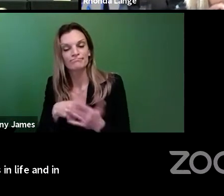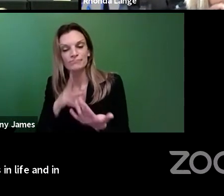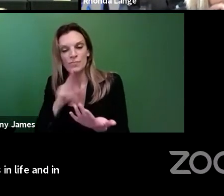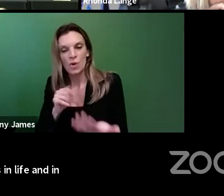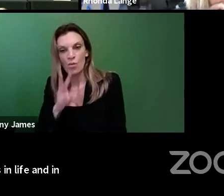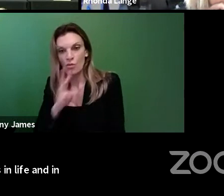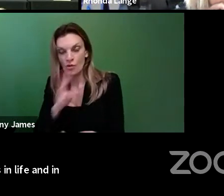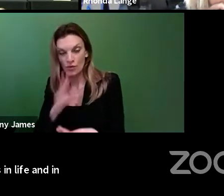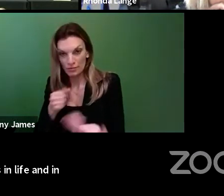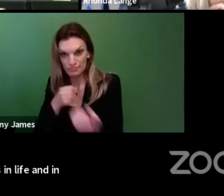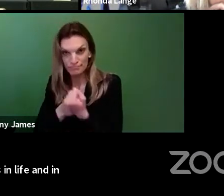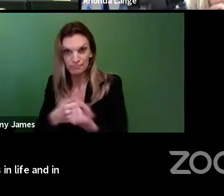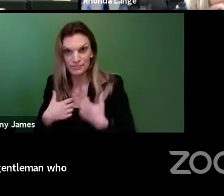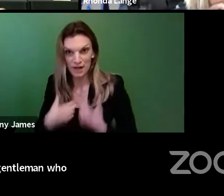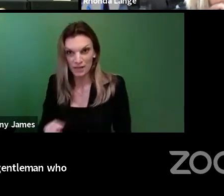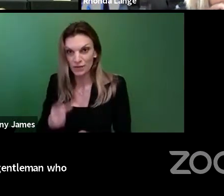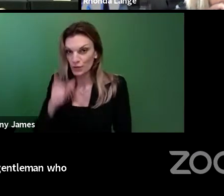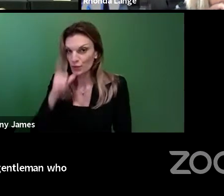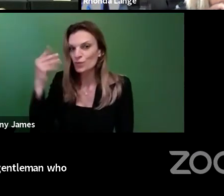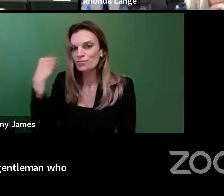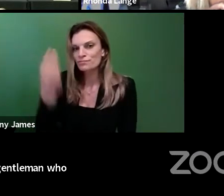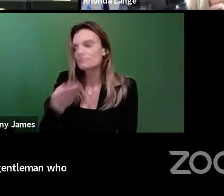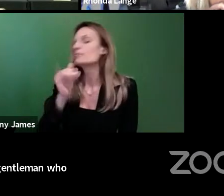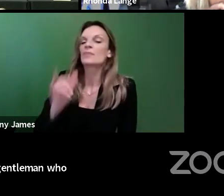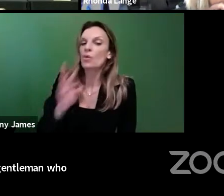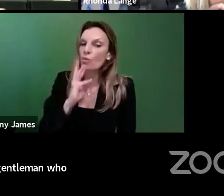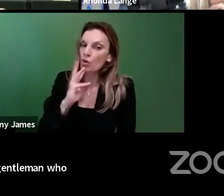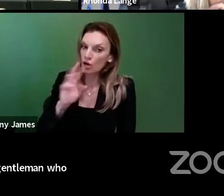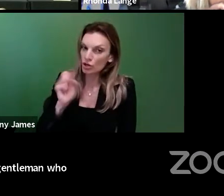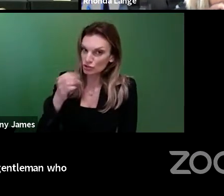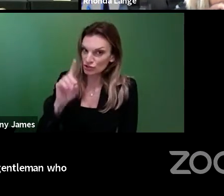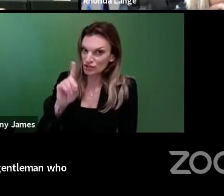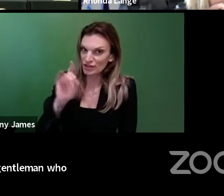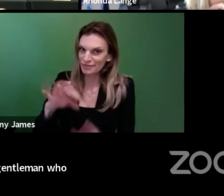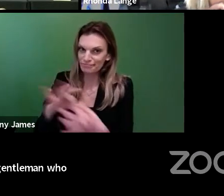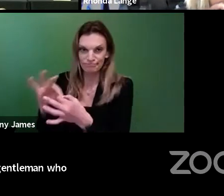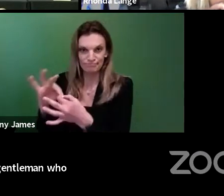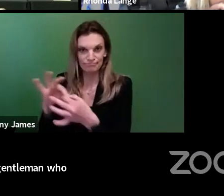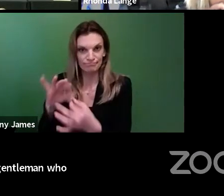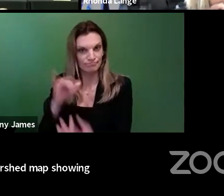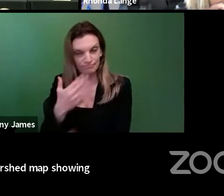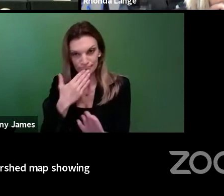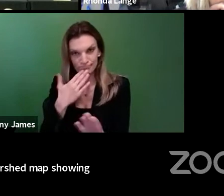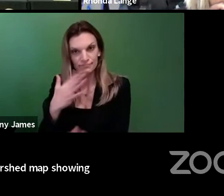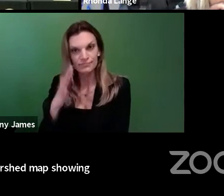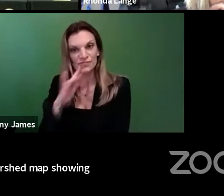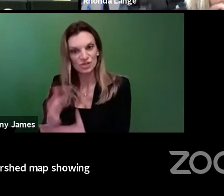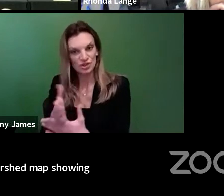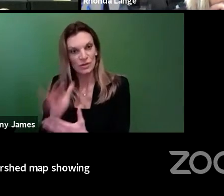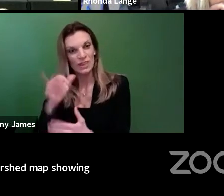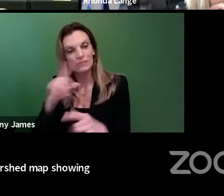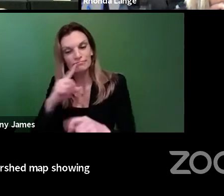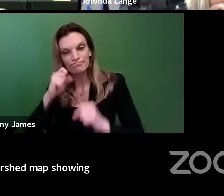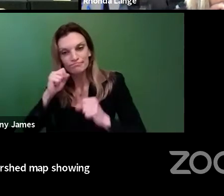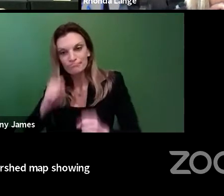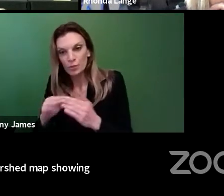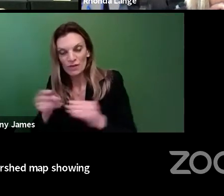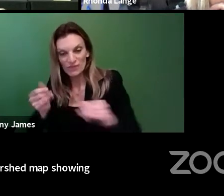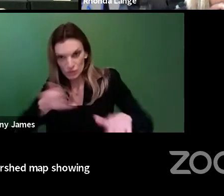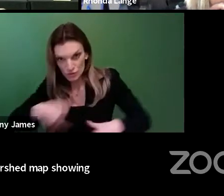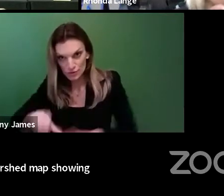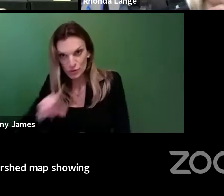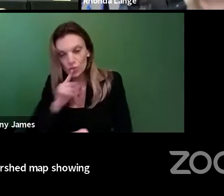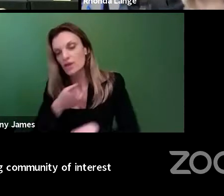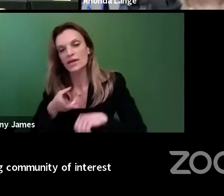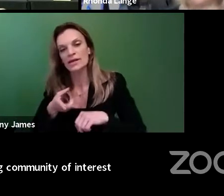the geological watershed map showing watershed connections. It's a strong community of interest and increasing